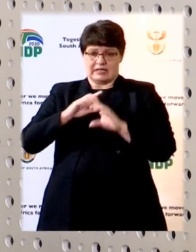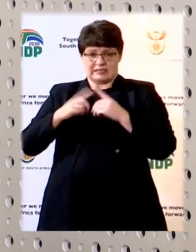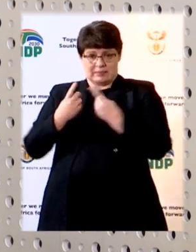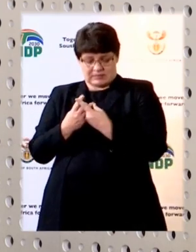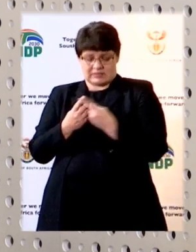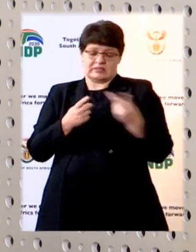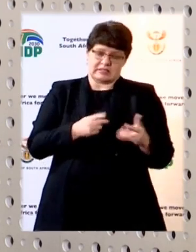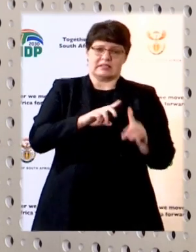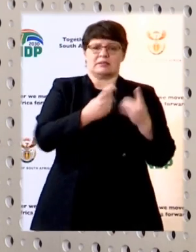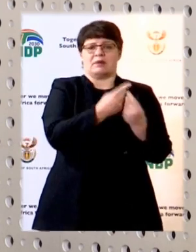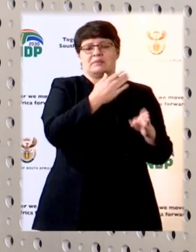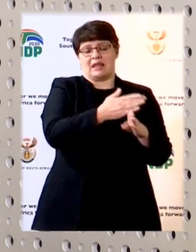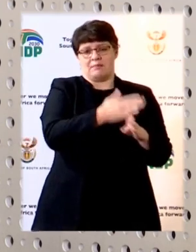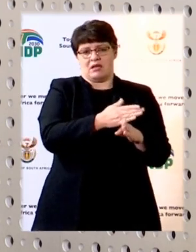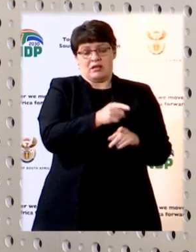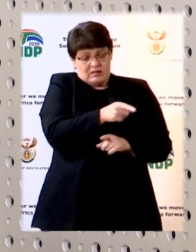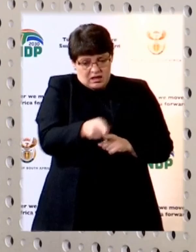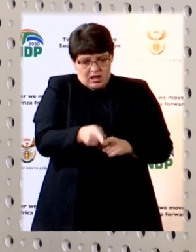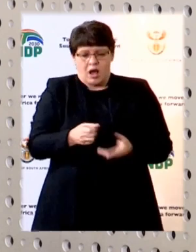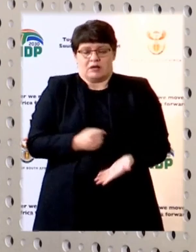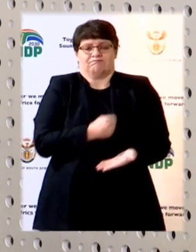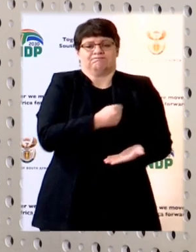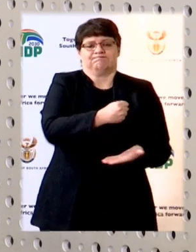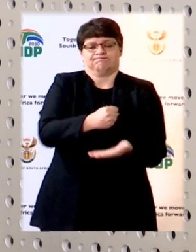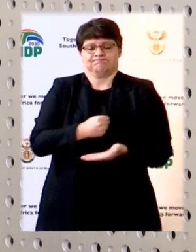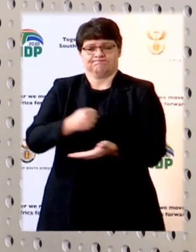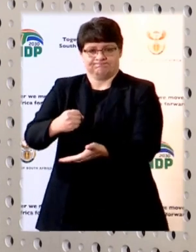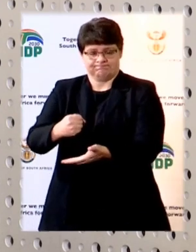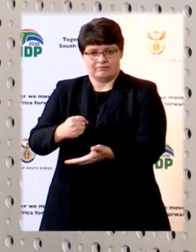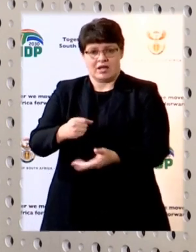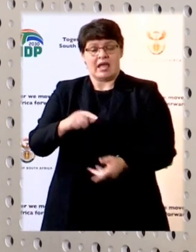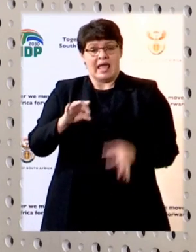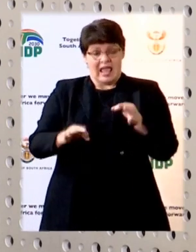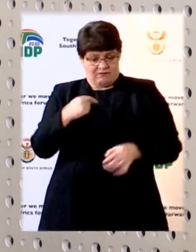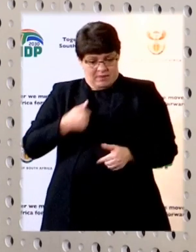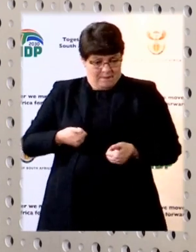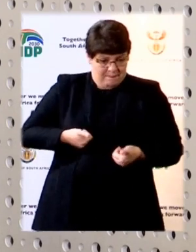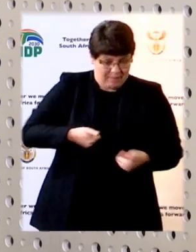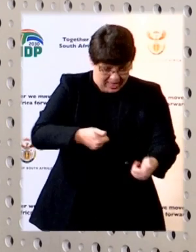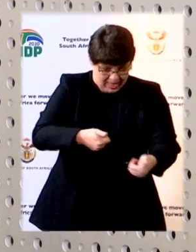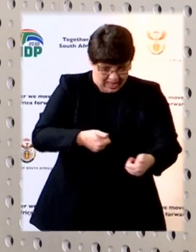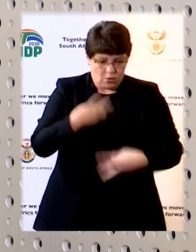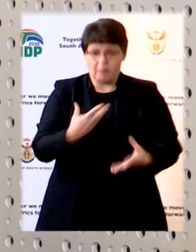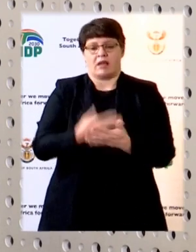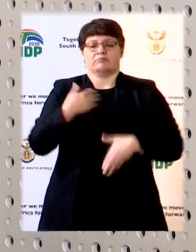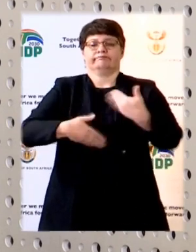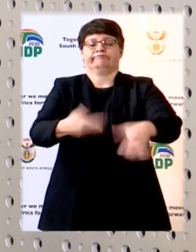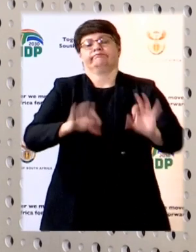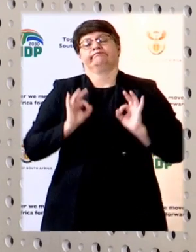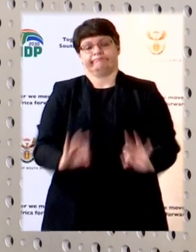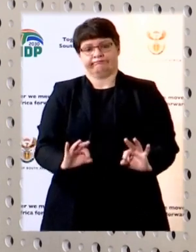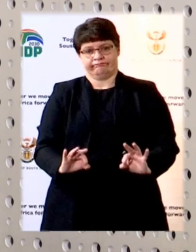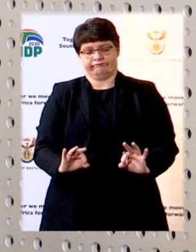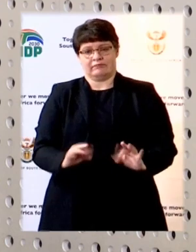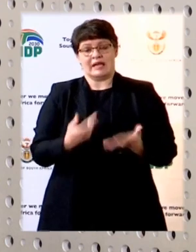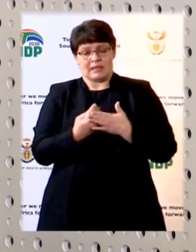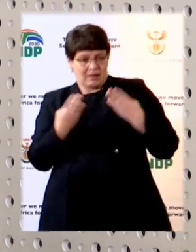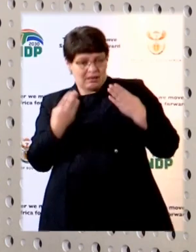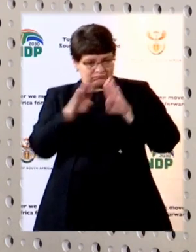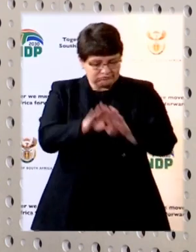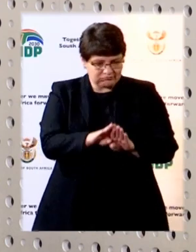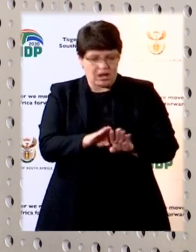the Department of Labor, as part of making sure that as they go back to business, they can then function effectively, but also as the lockdown